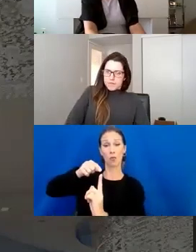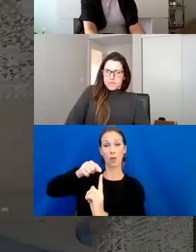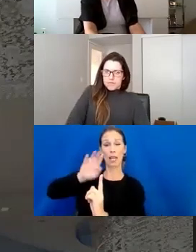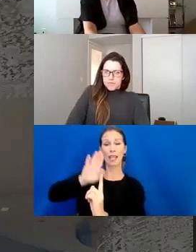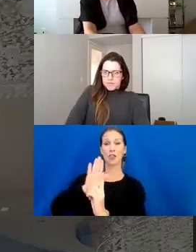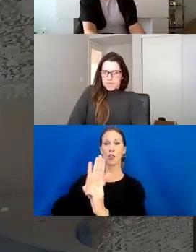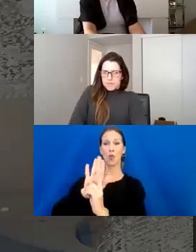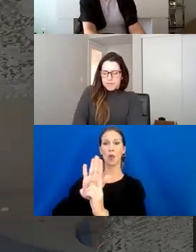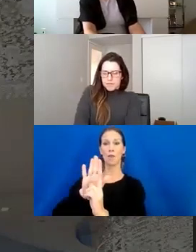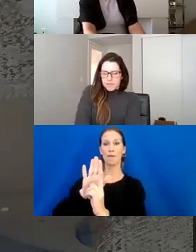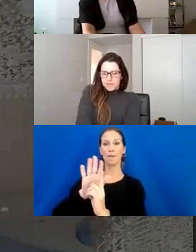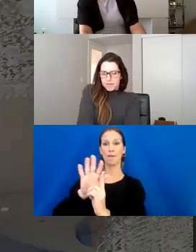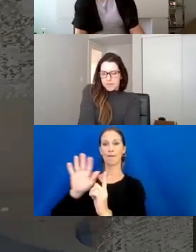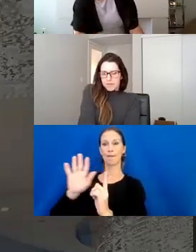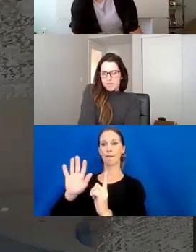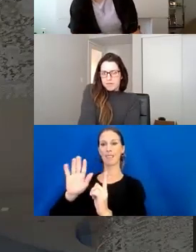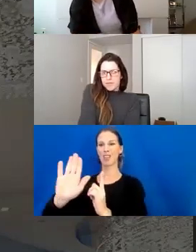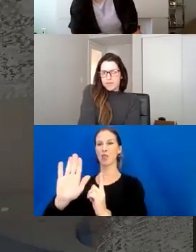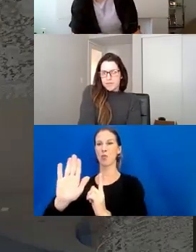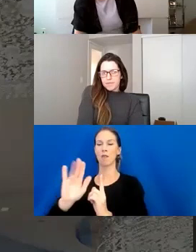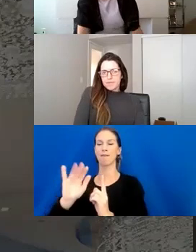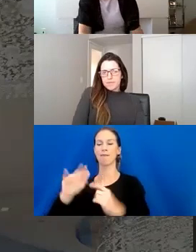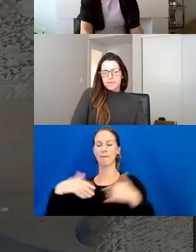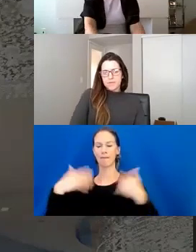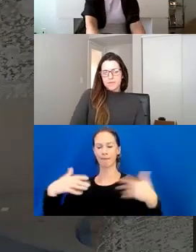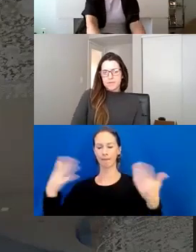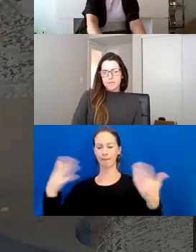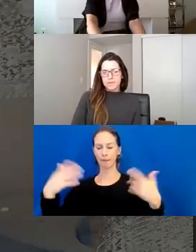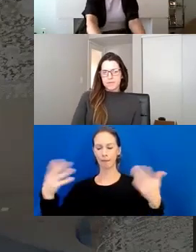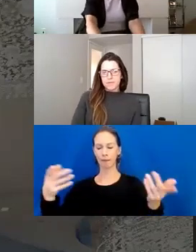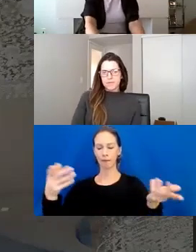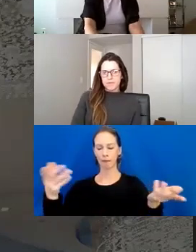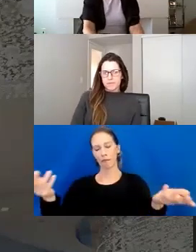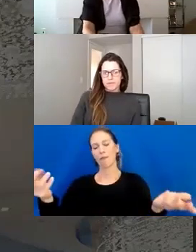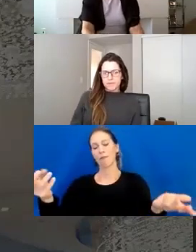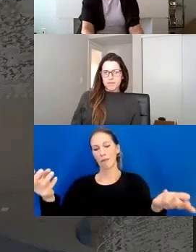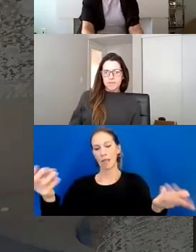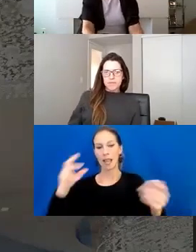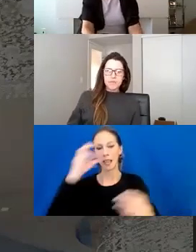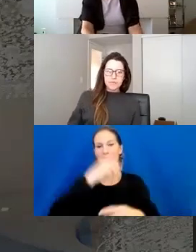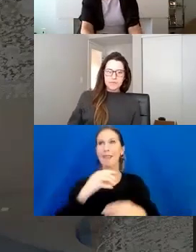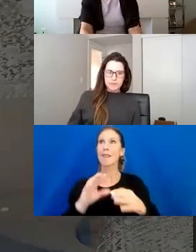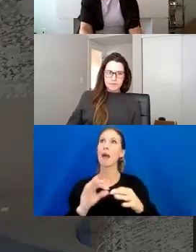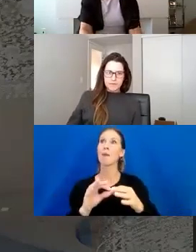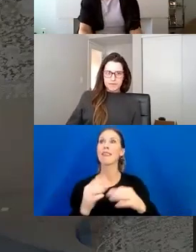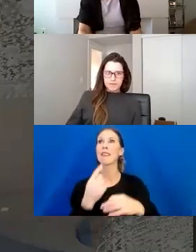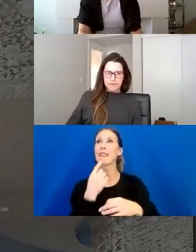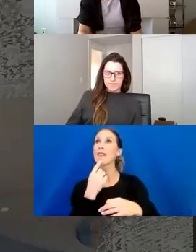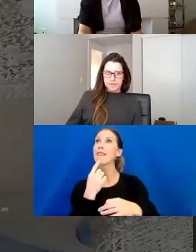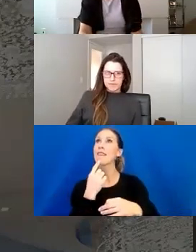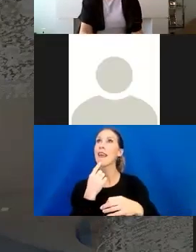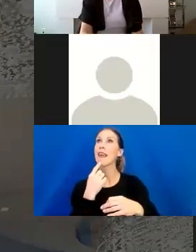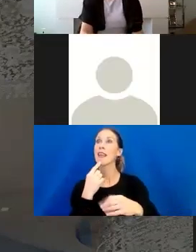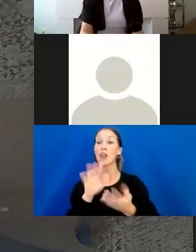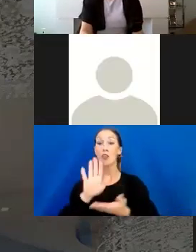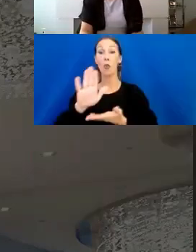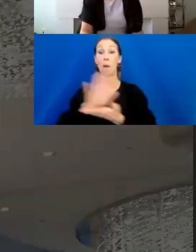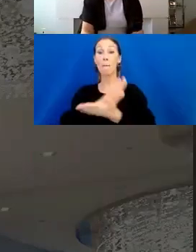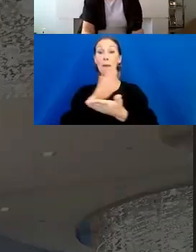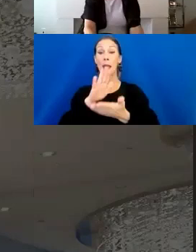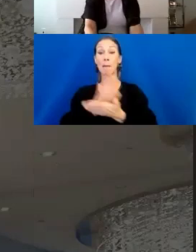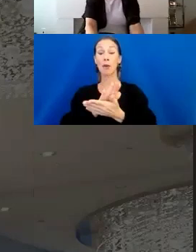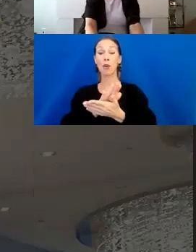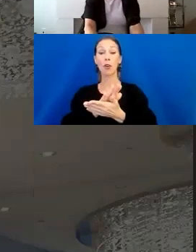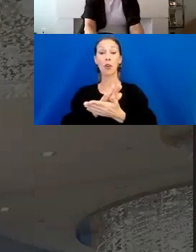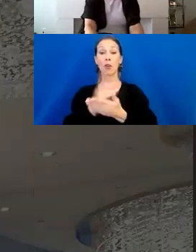is your paper of, I suppose I would say, is your paper of record for presentation